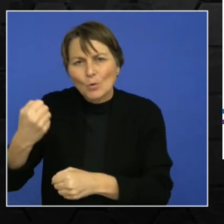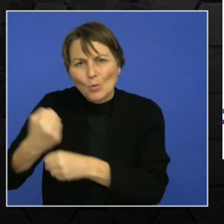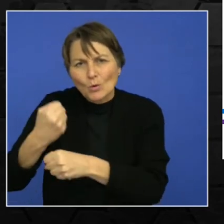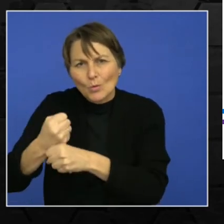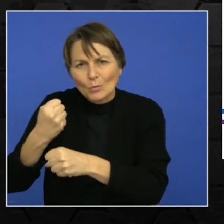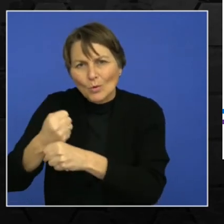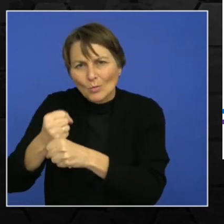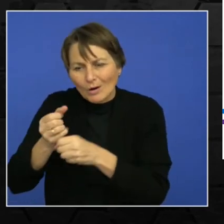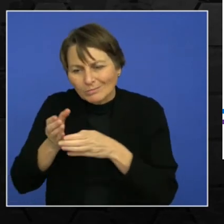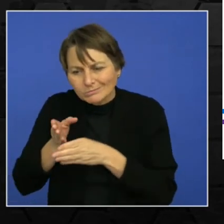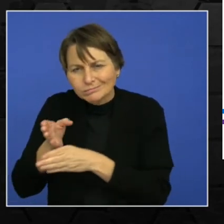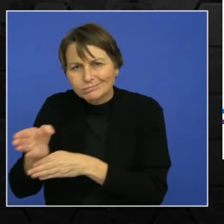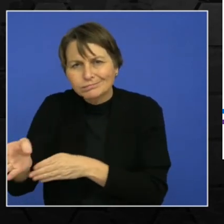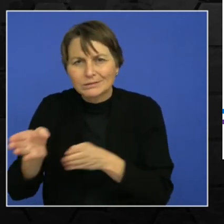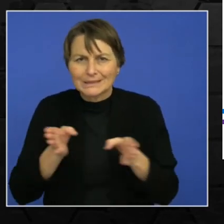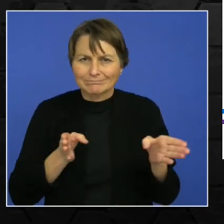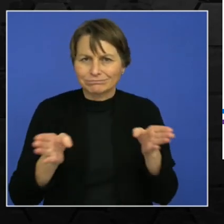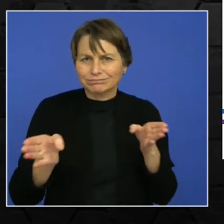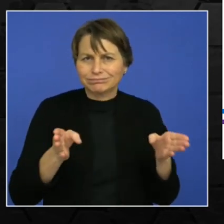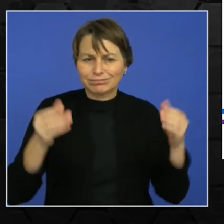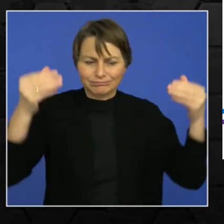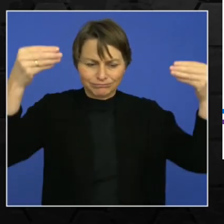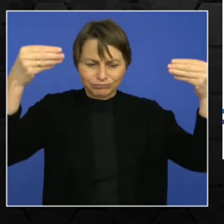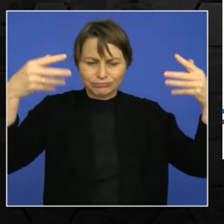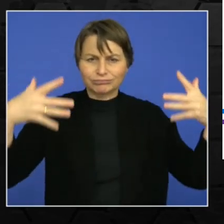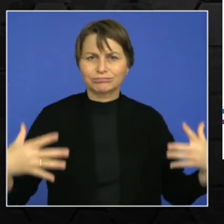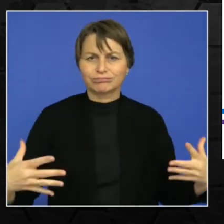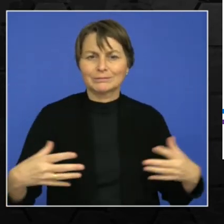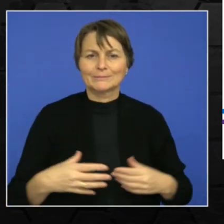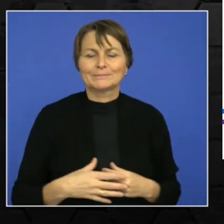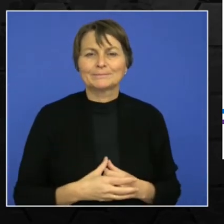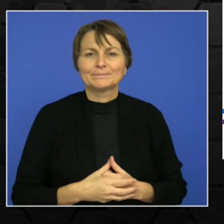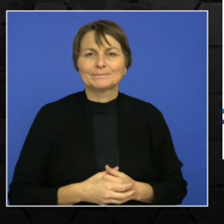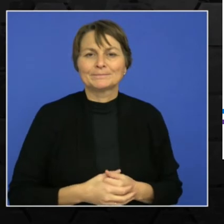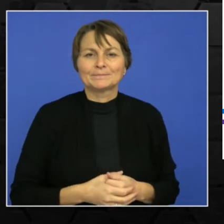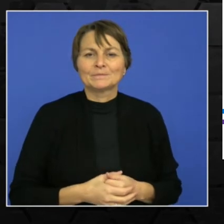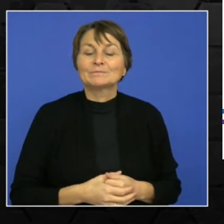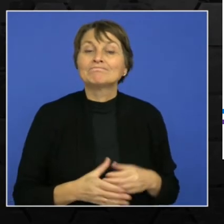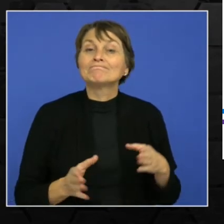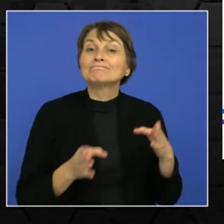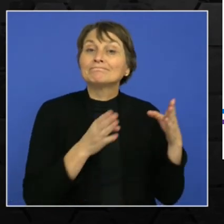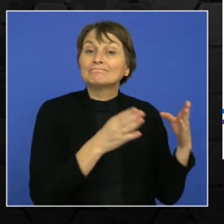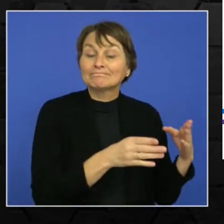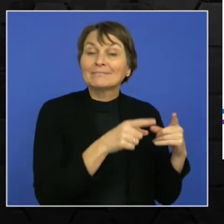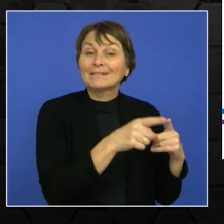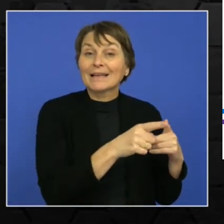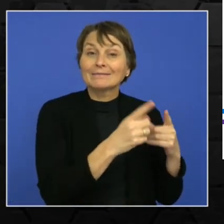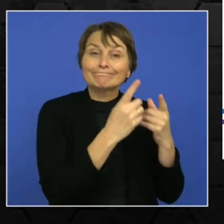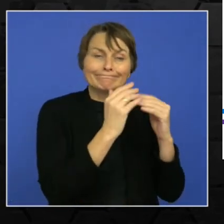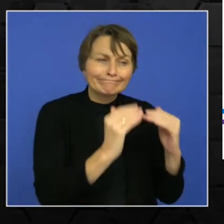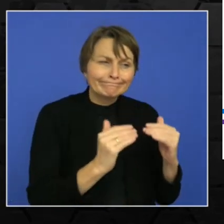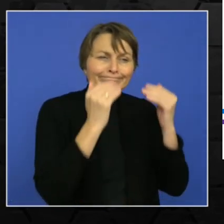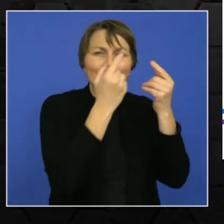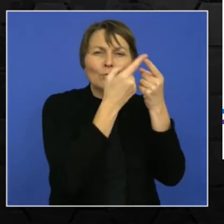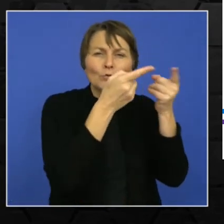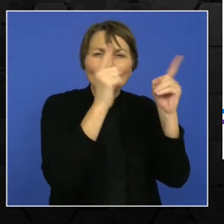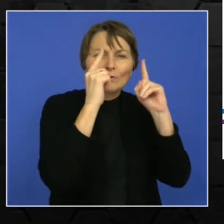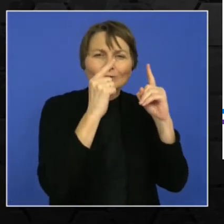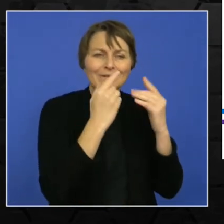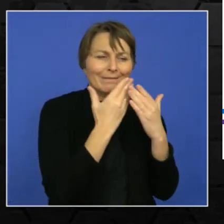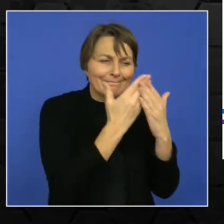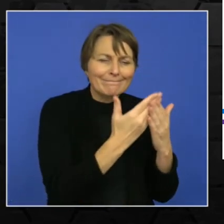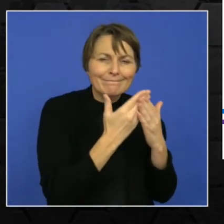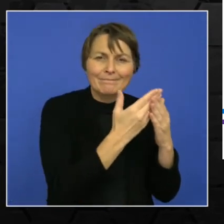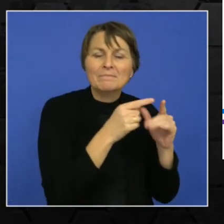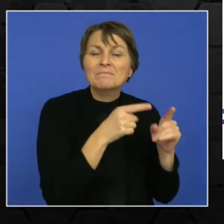Main thing that I would like focus on in academia and in the industry is that in academia